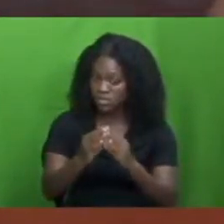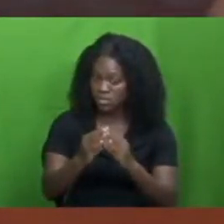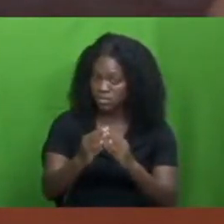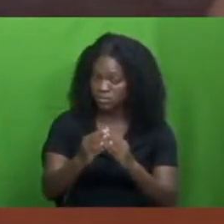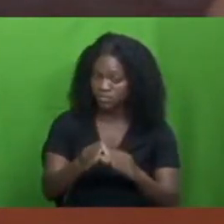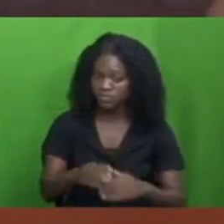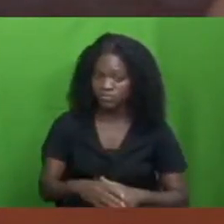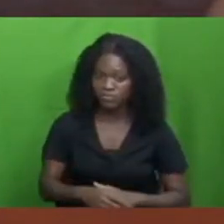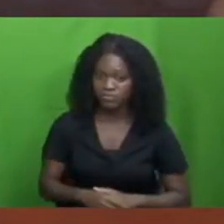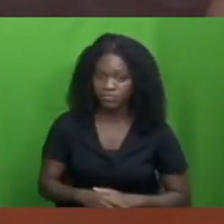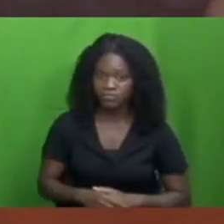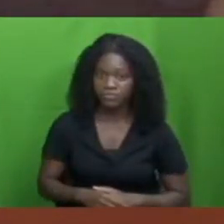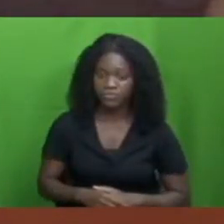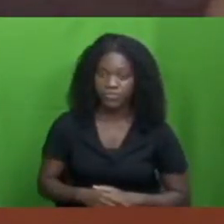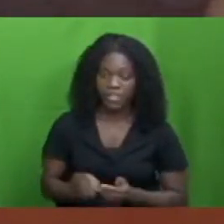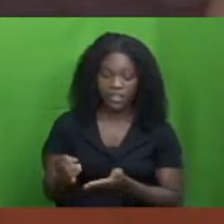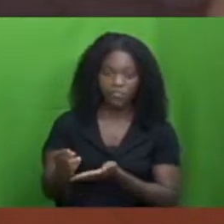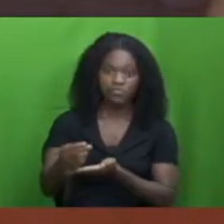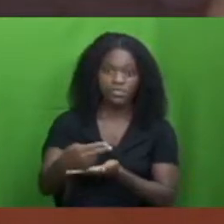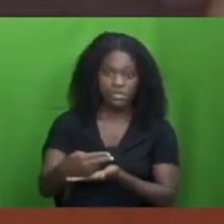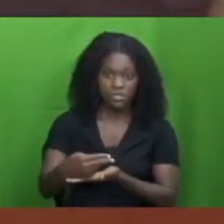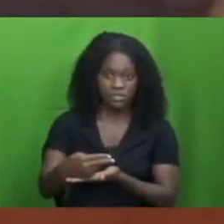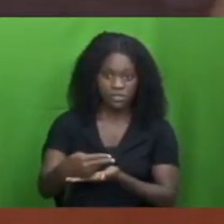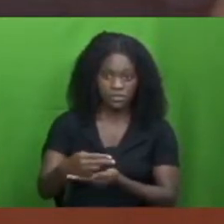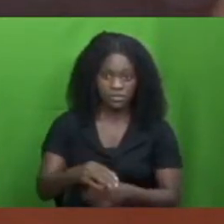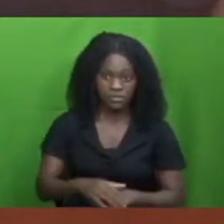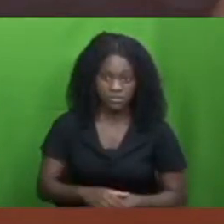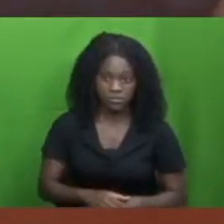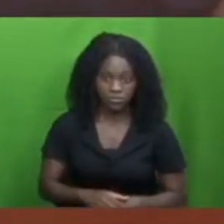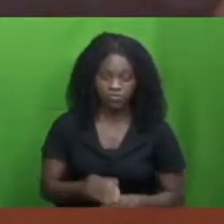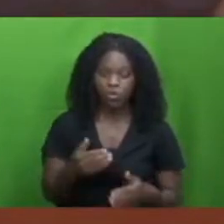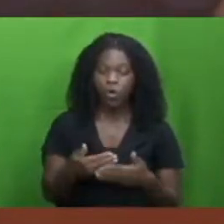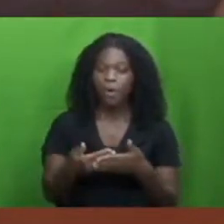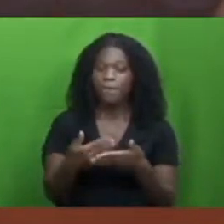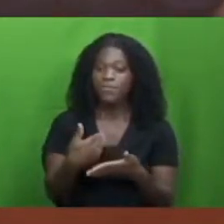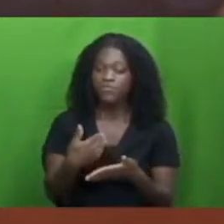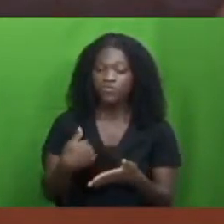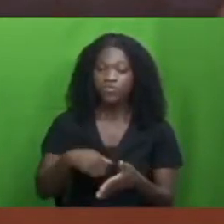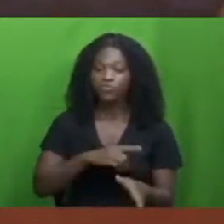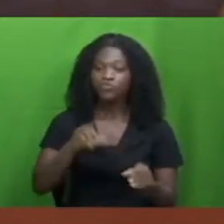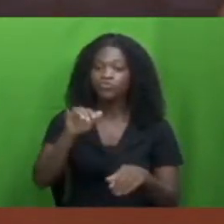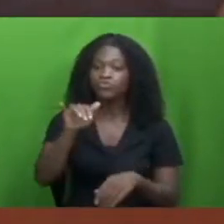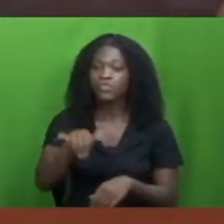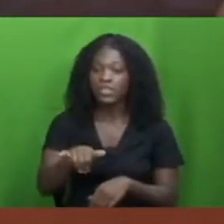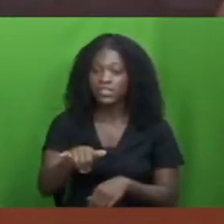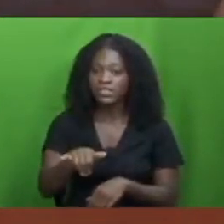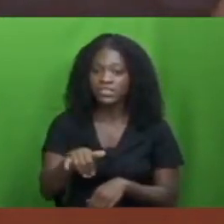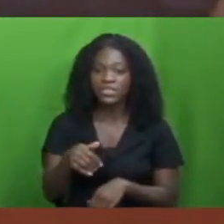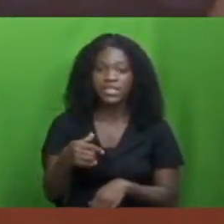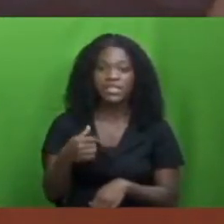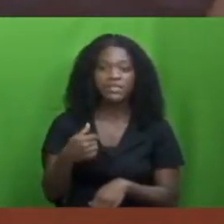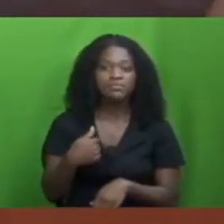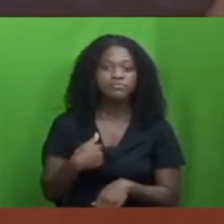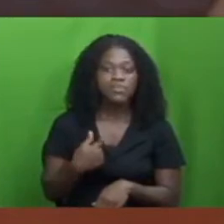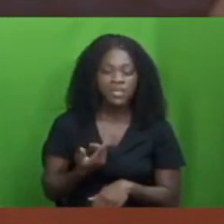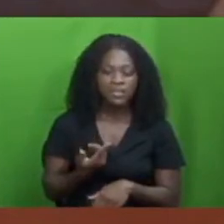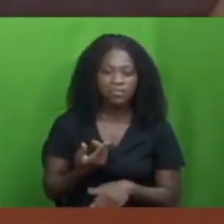Now, the motion was moved for us to suspend sitting. and then come